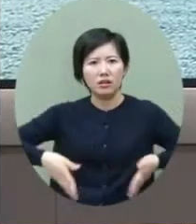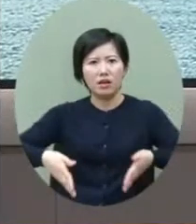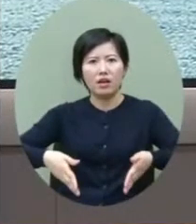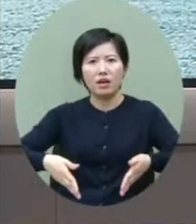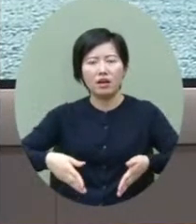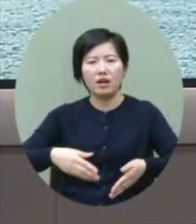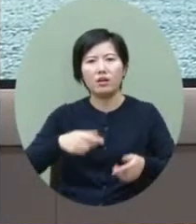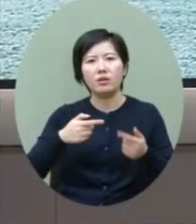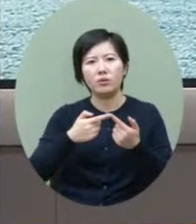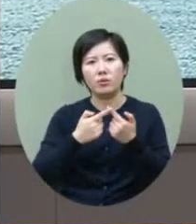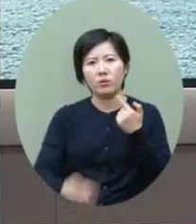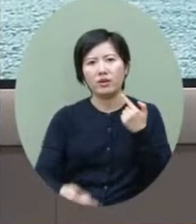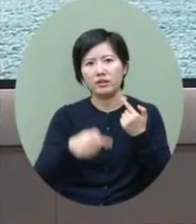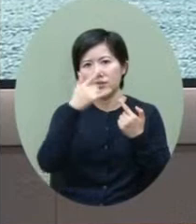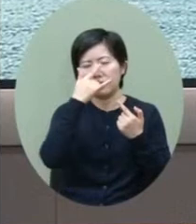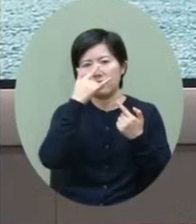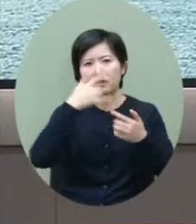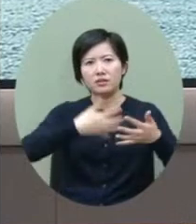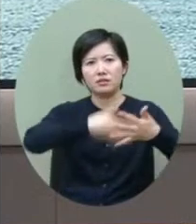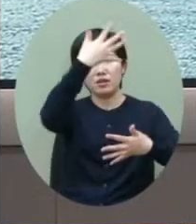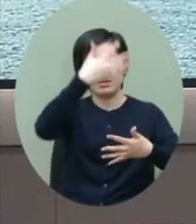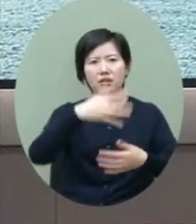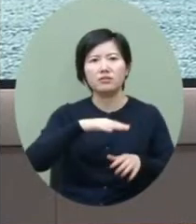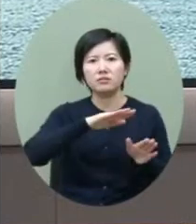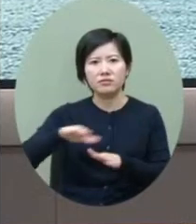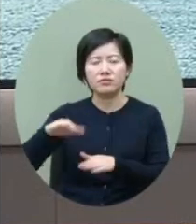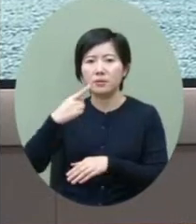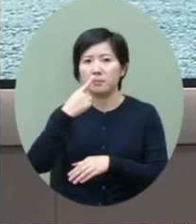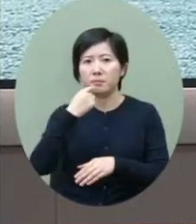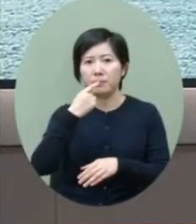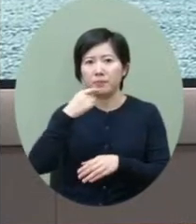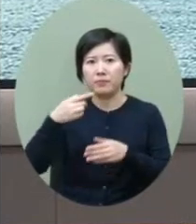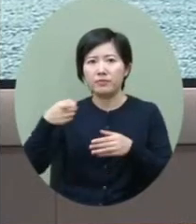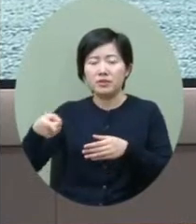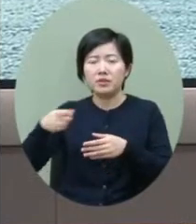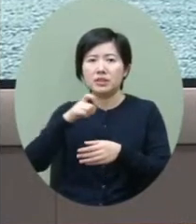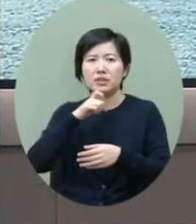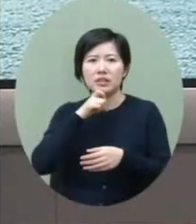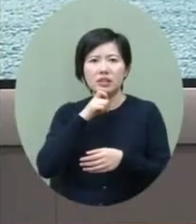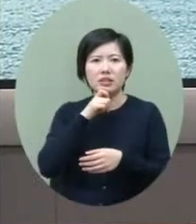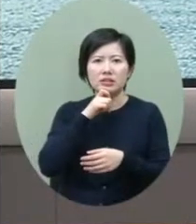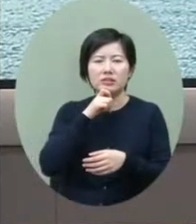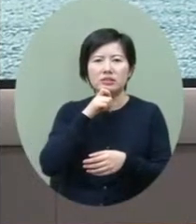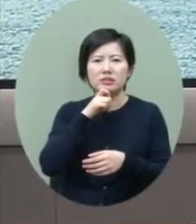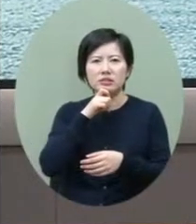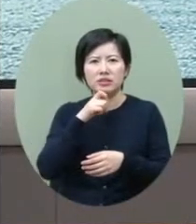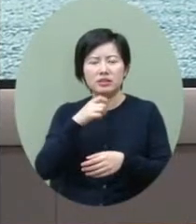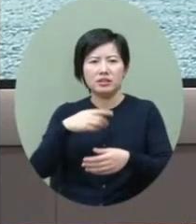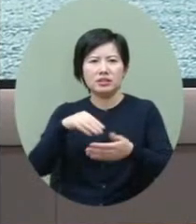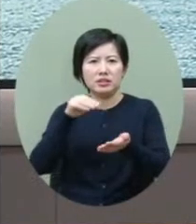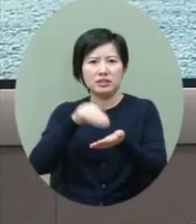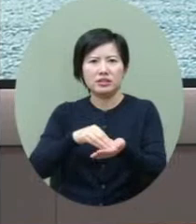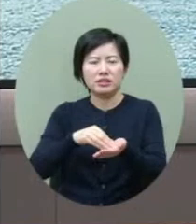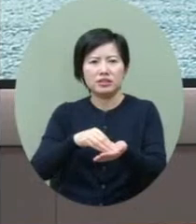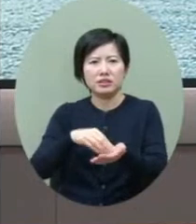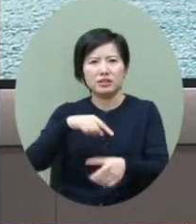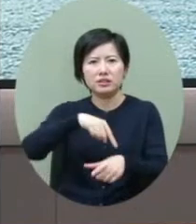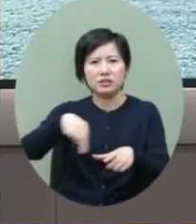Wing Chak Building, 9 to 15 Waterloo Road. 2 buildings within the Hong Kong specified